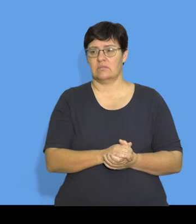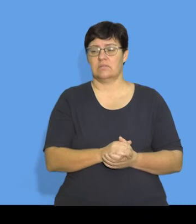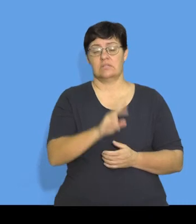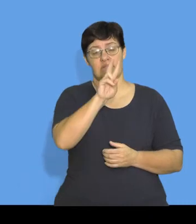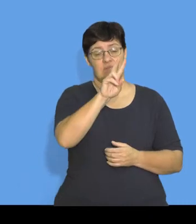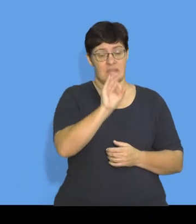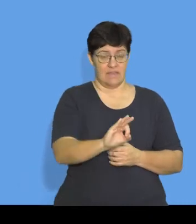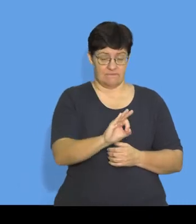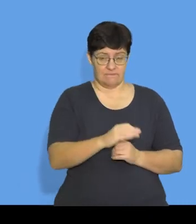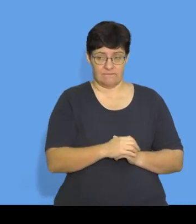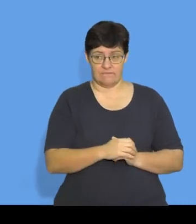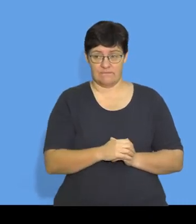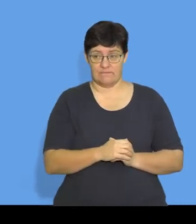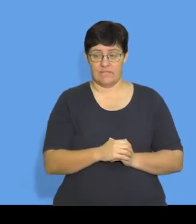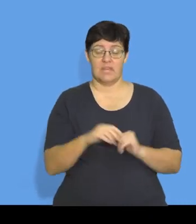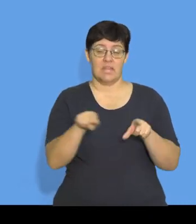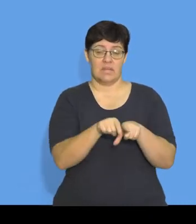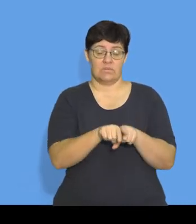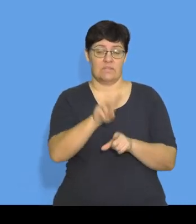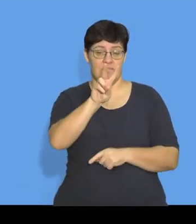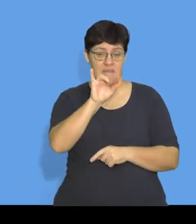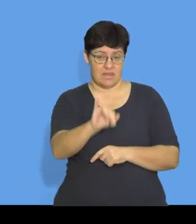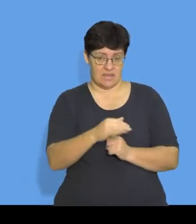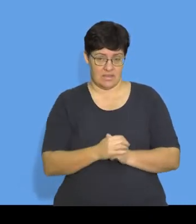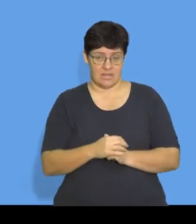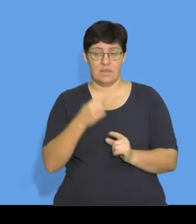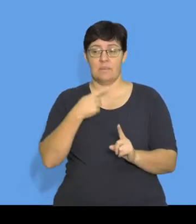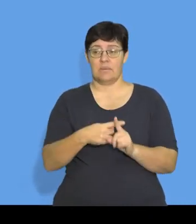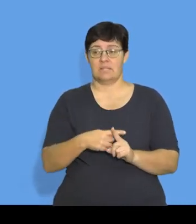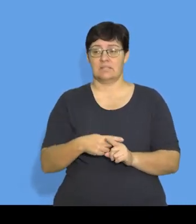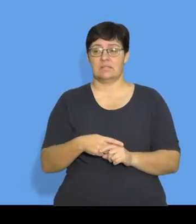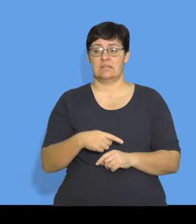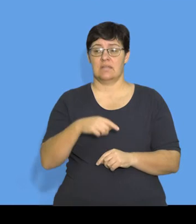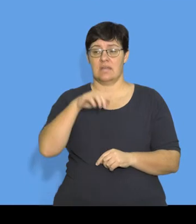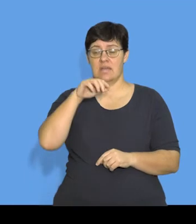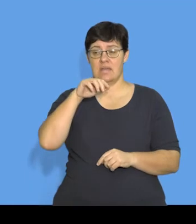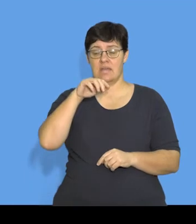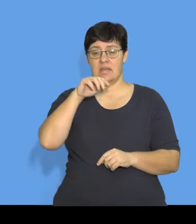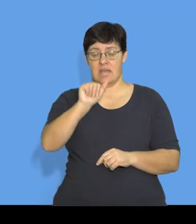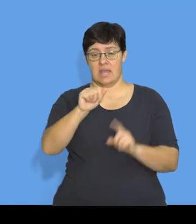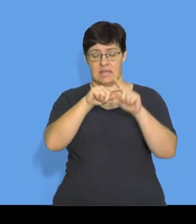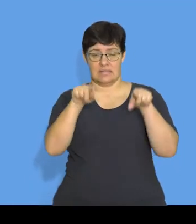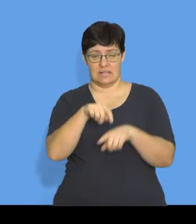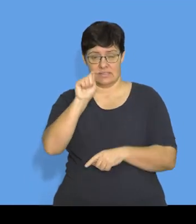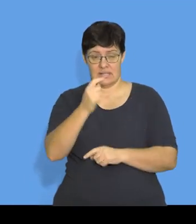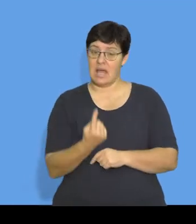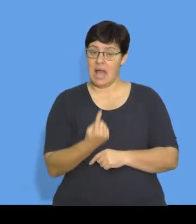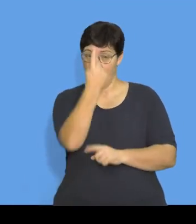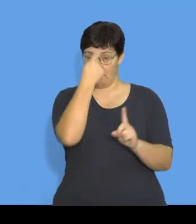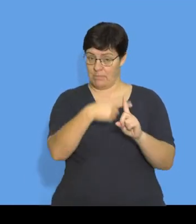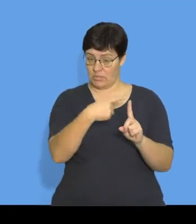VF, equals VI plus A delta T. Remember, up was my positive,